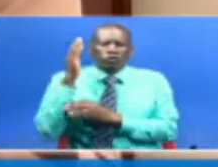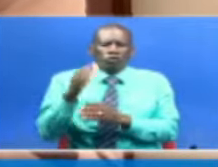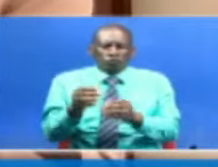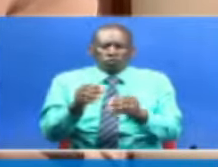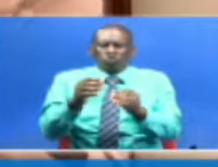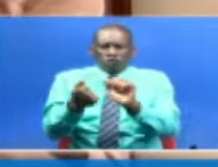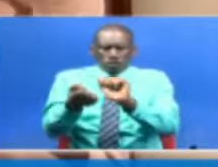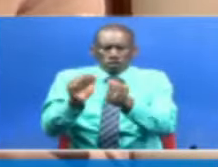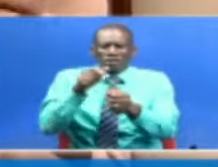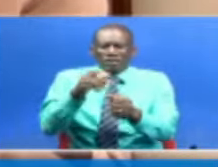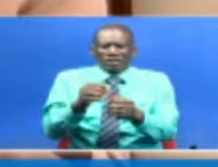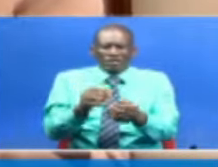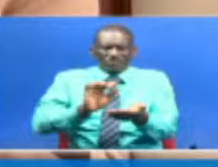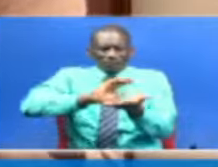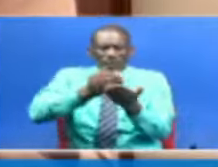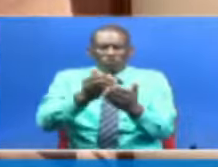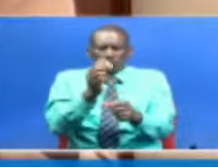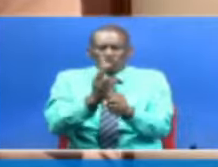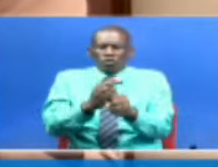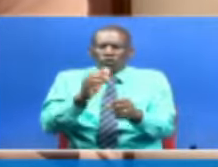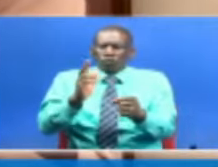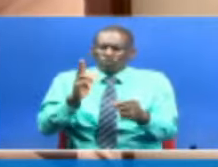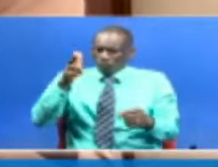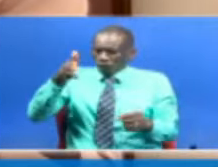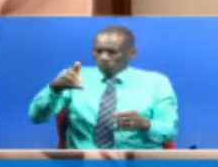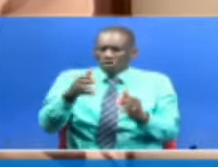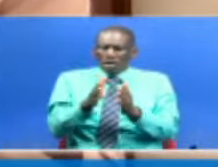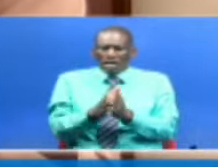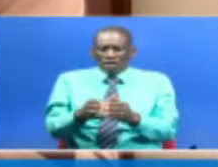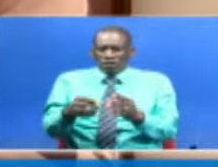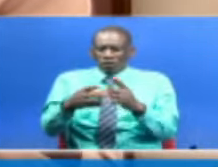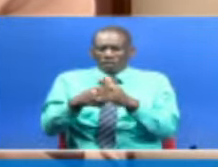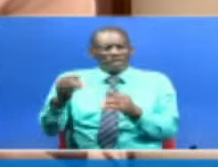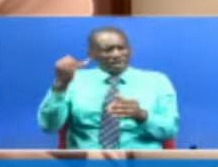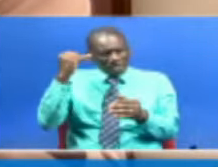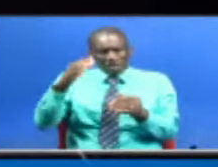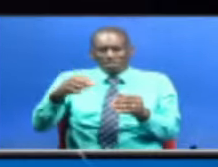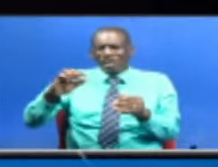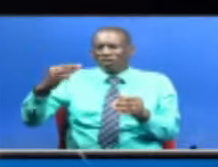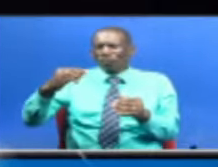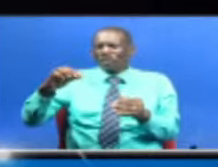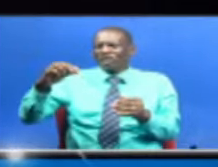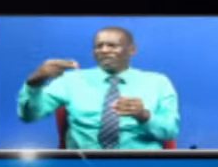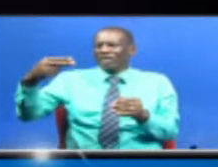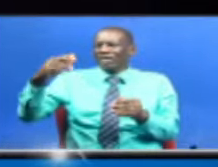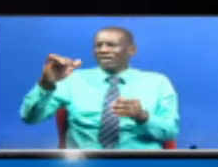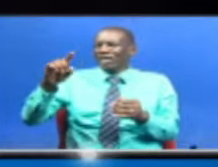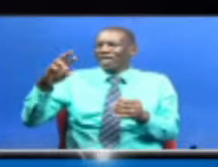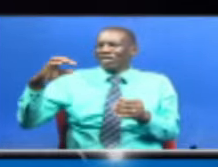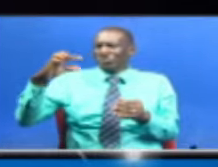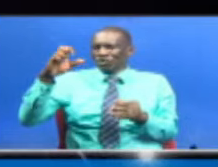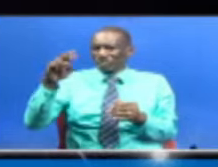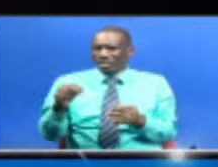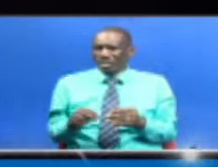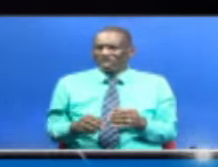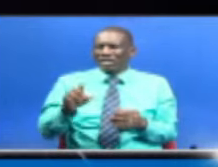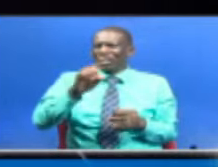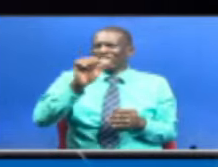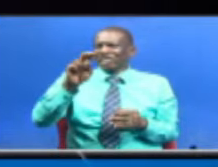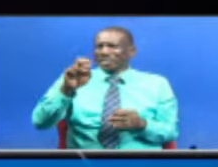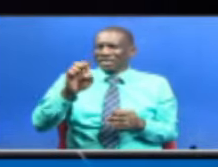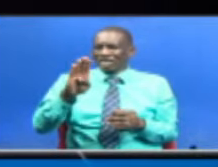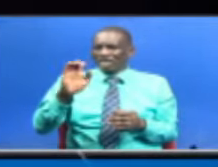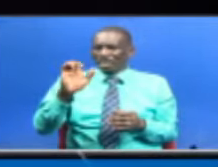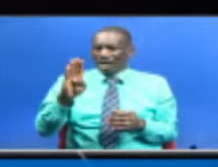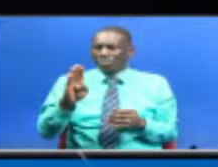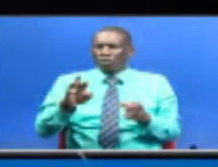you're spending so much on fossil fuels and redirect it to initiatives such as green hydrogen? Zainab, first of all, we are already doing